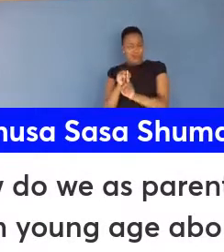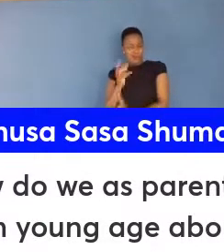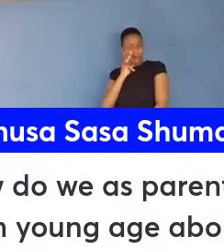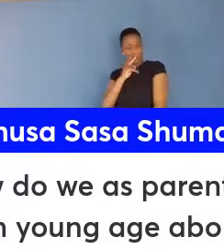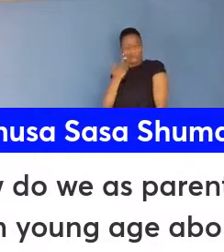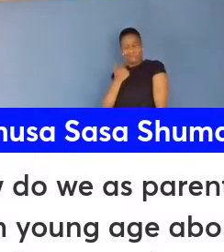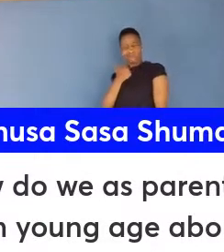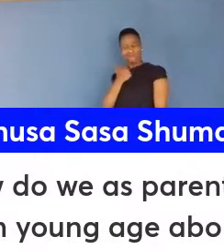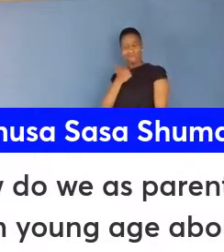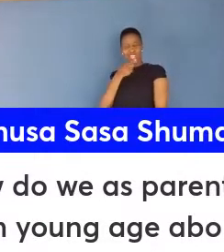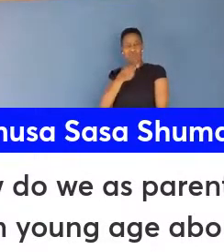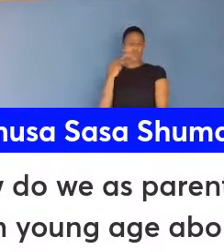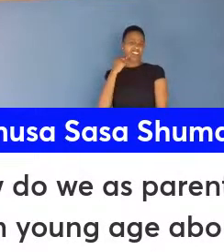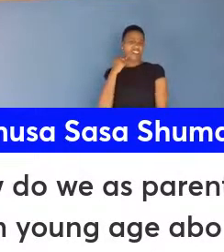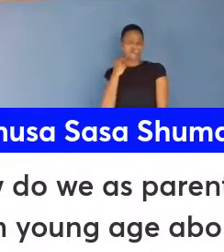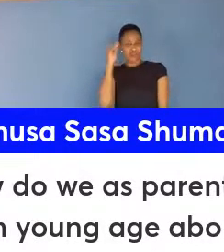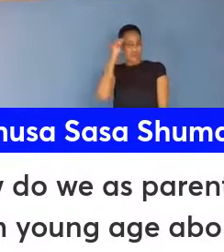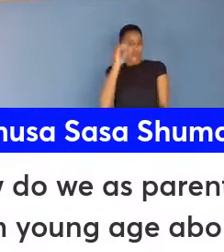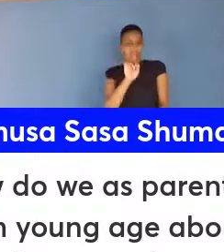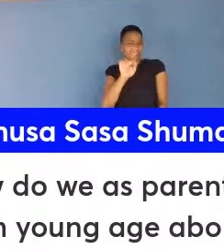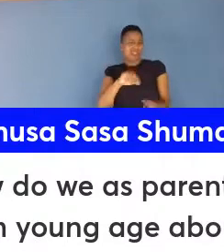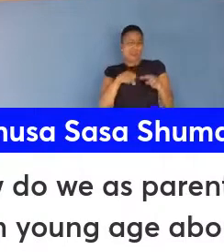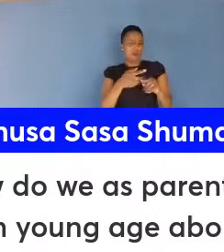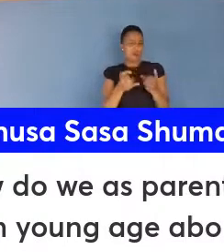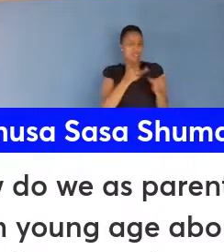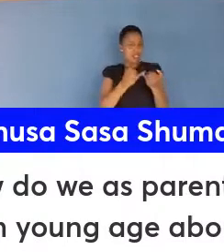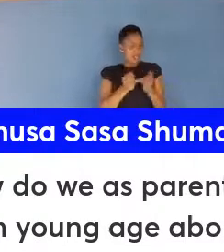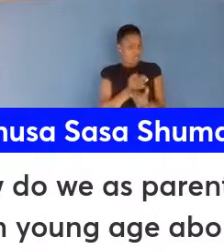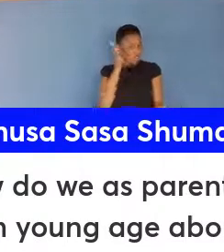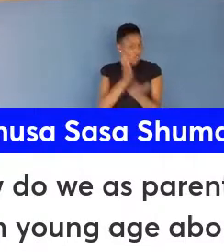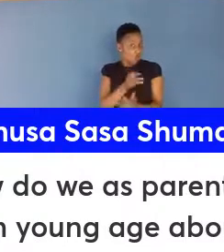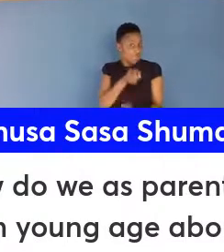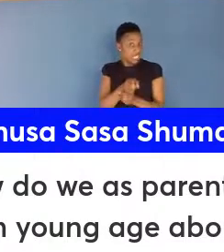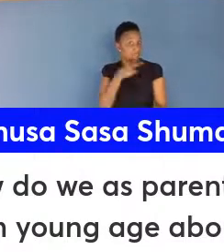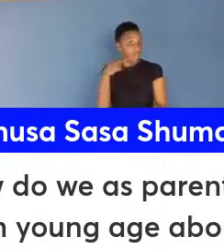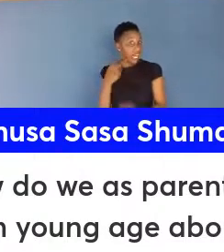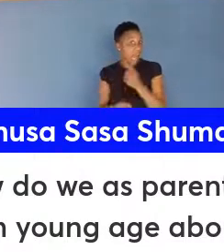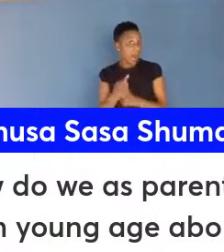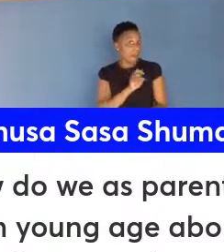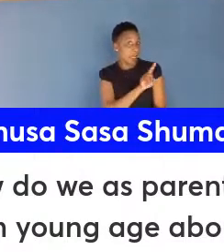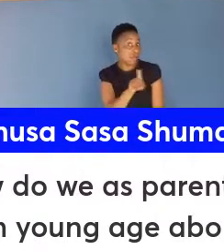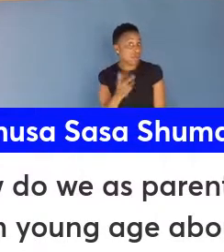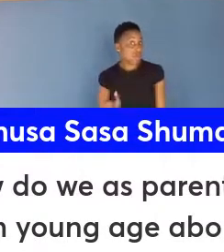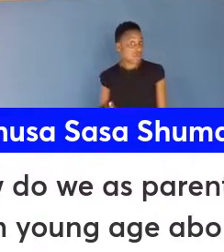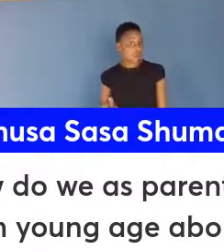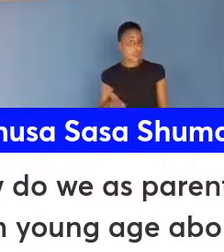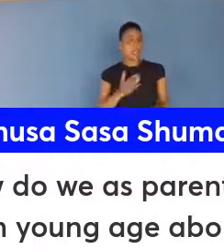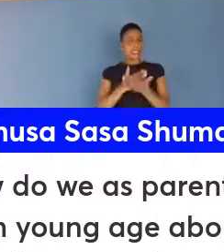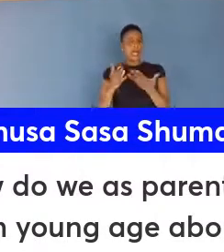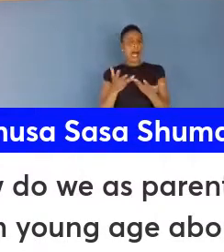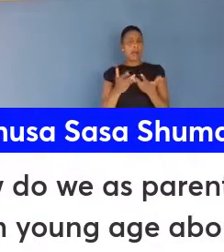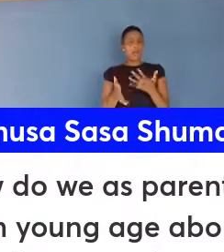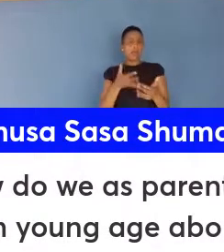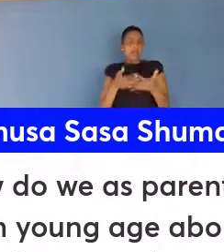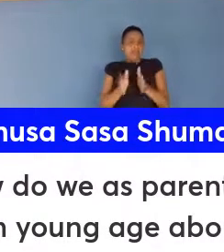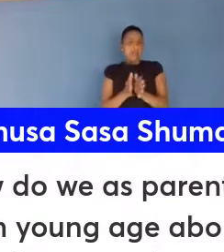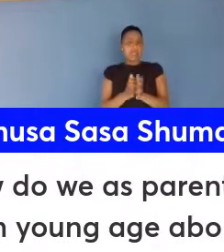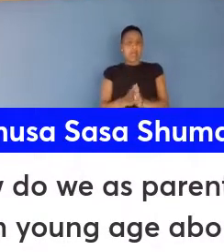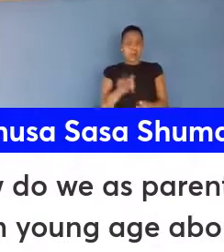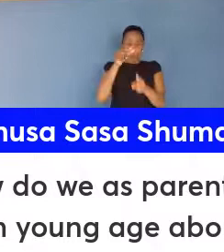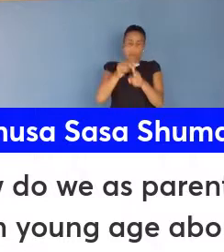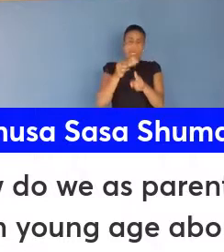you know about sex? Are you sure this really happened to you? And some might not even have the correct terminology